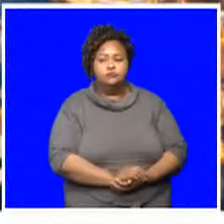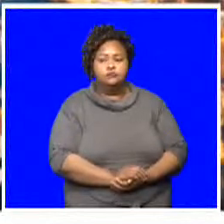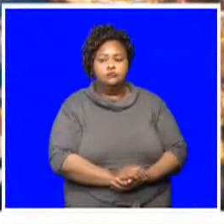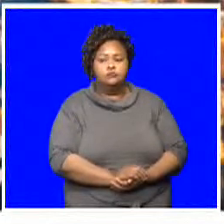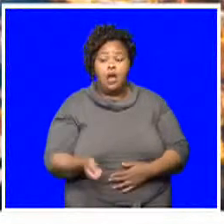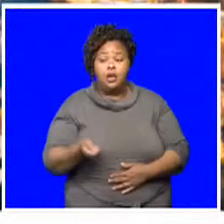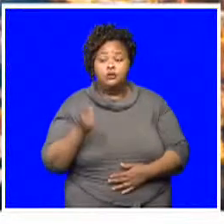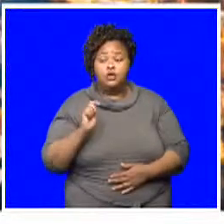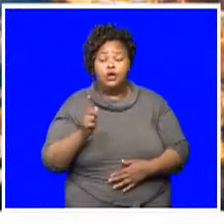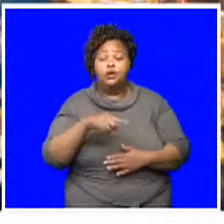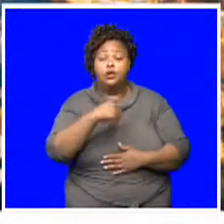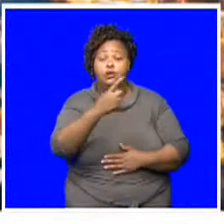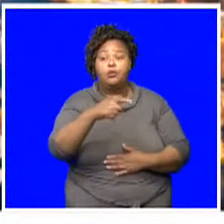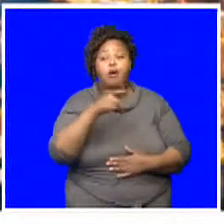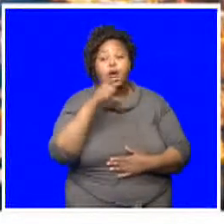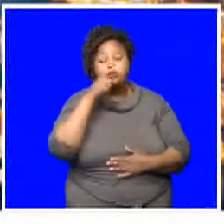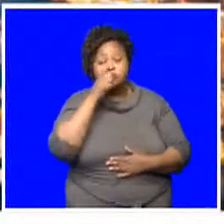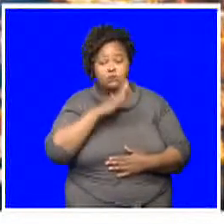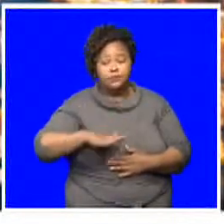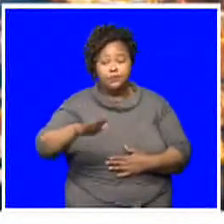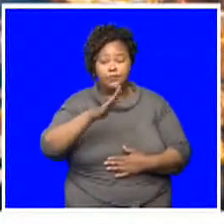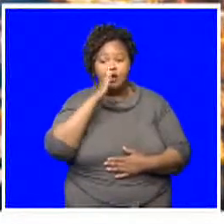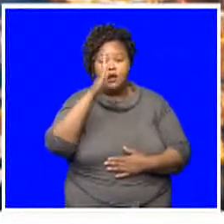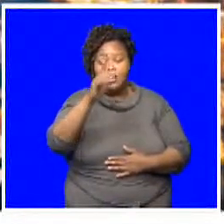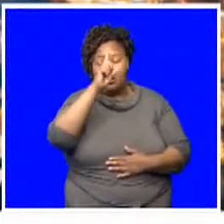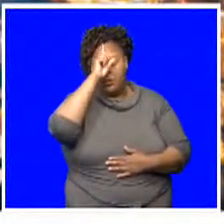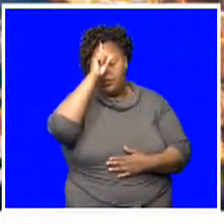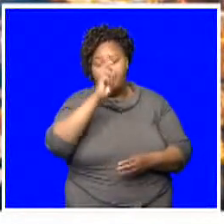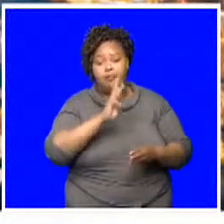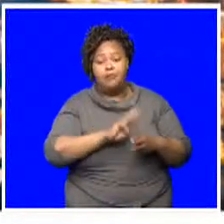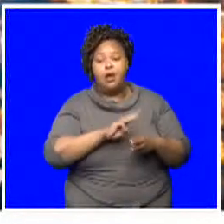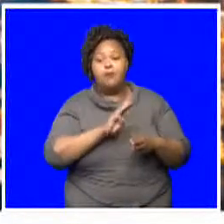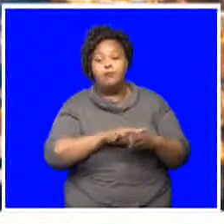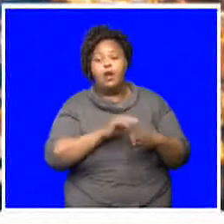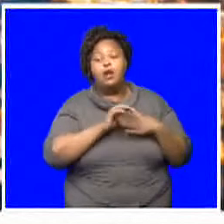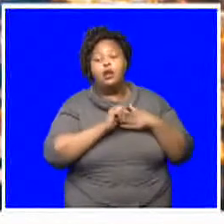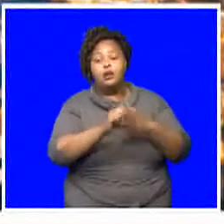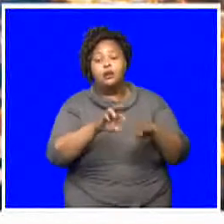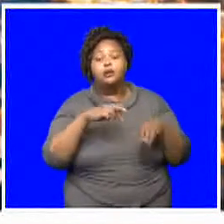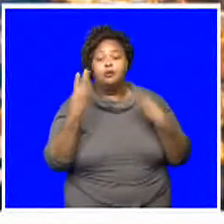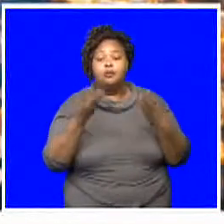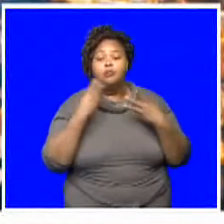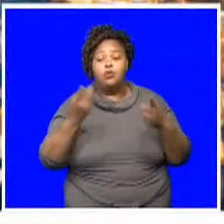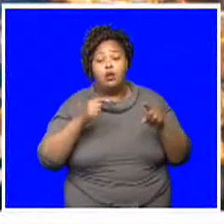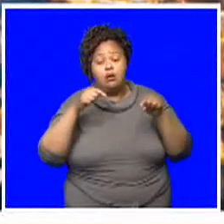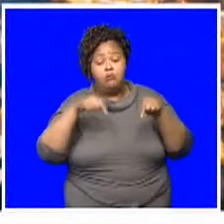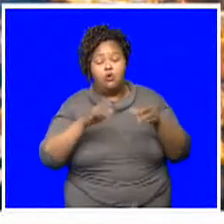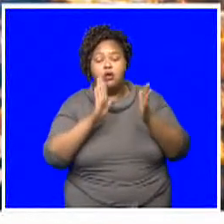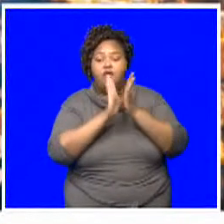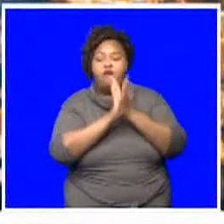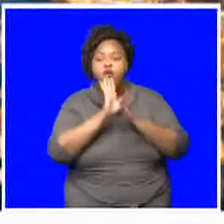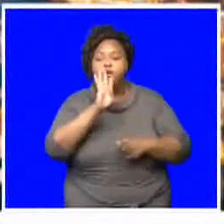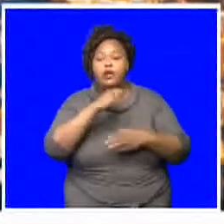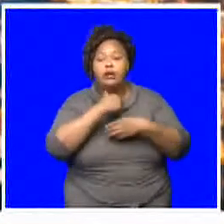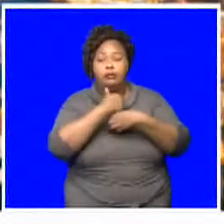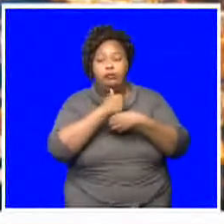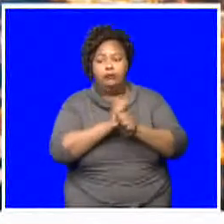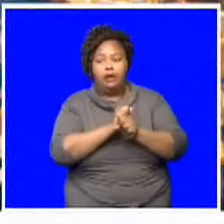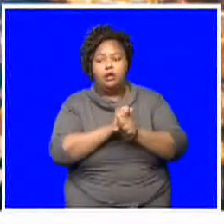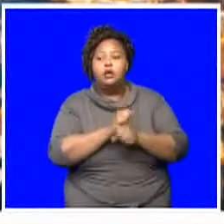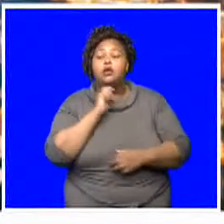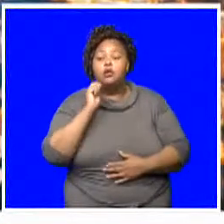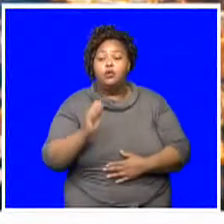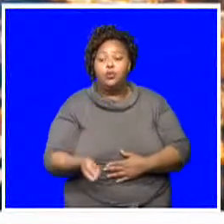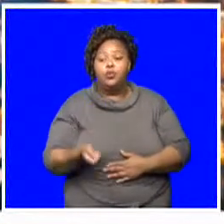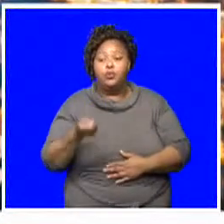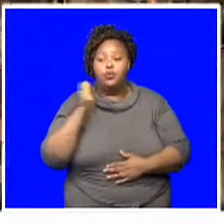The Likli Ngwala royal residence, where Emaswati are led by Her Majesty the Queen Mother, today marked the 14th day of the